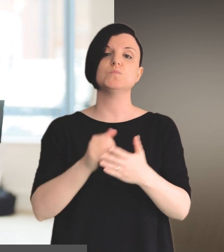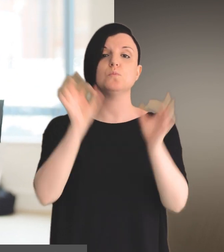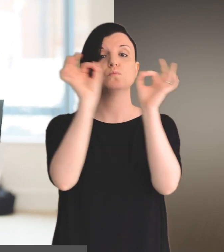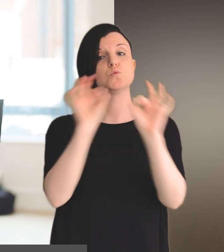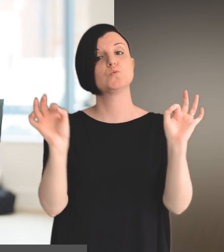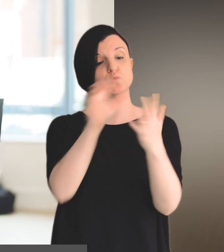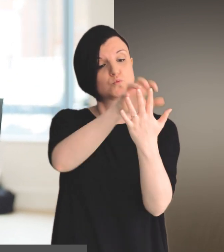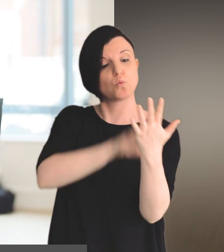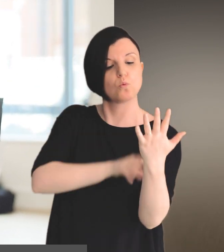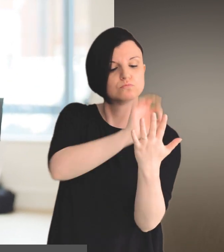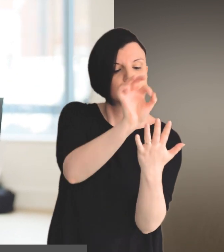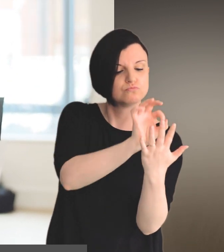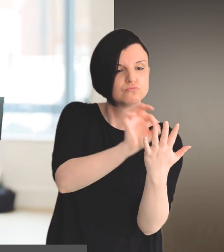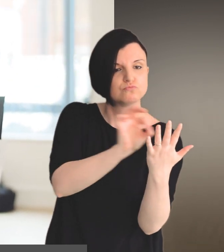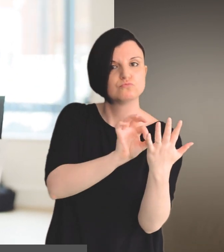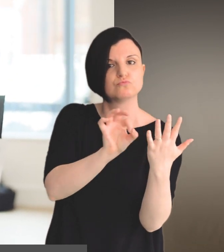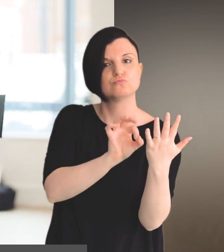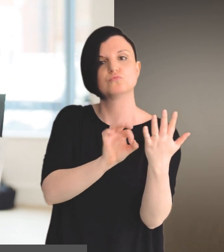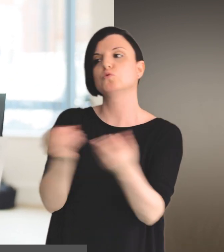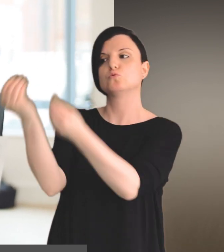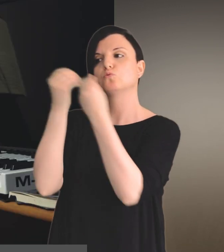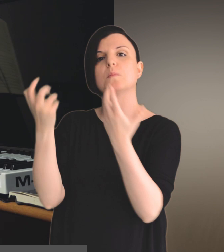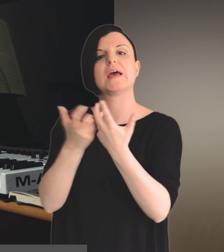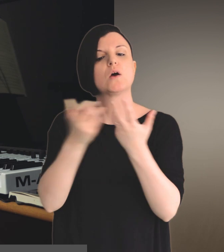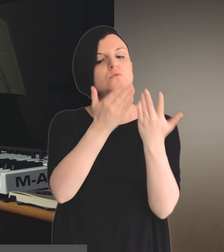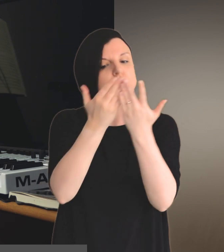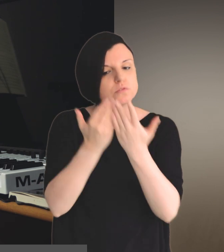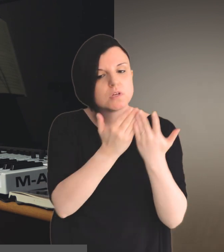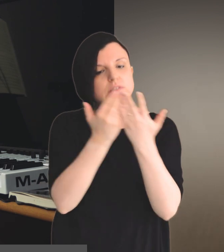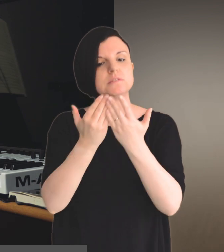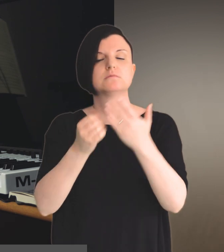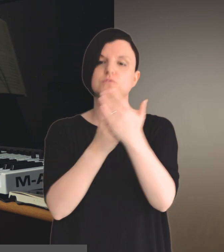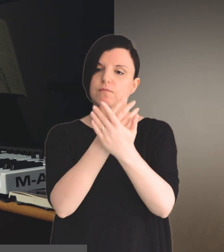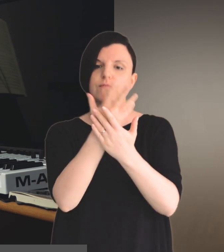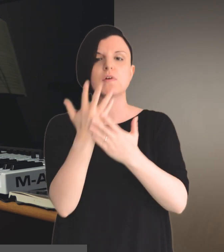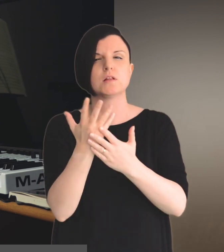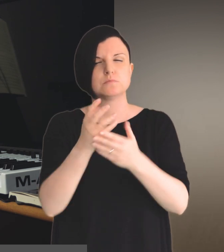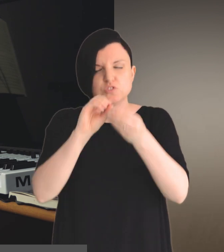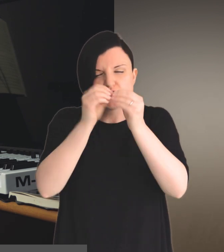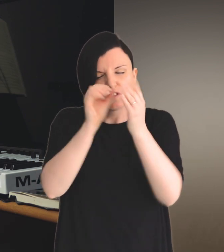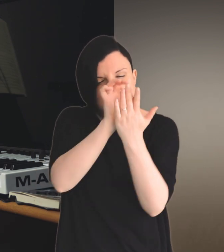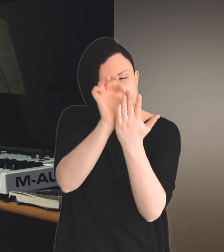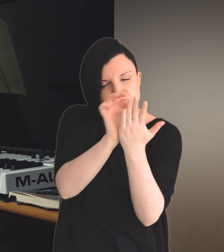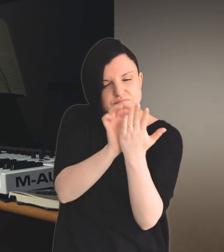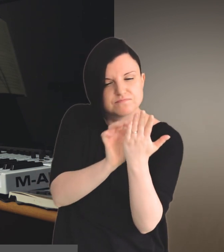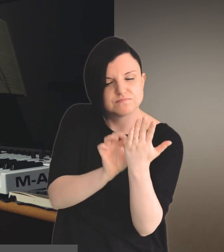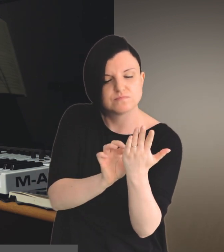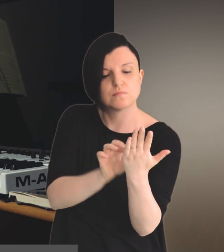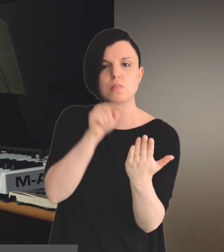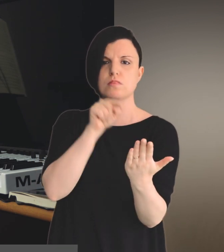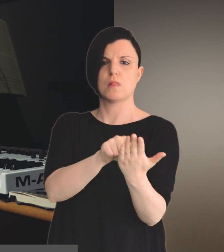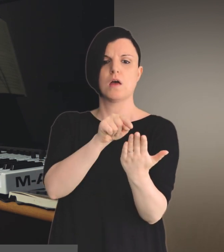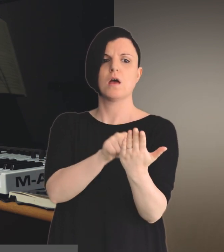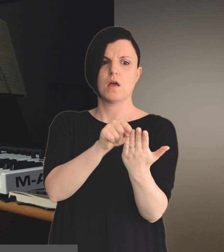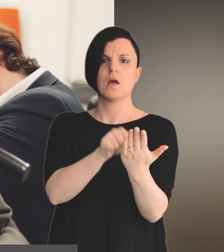He has also supported me with developing a way of studying and marking up scores. Developing a